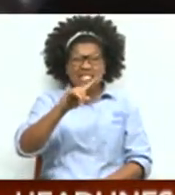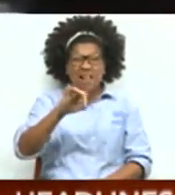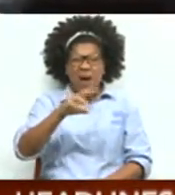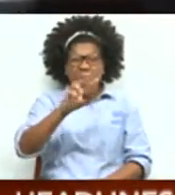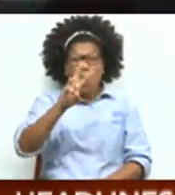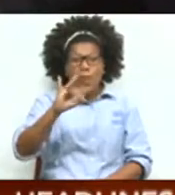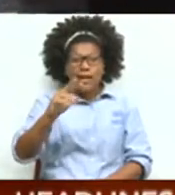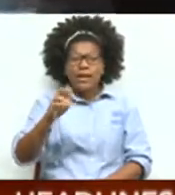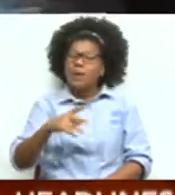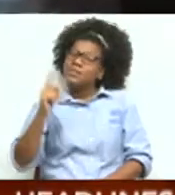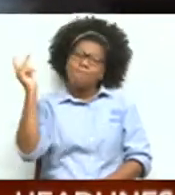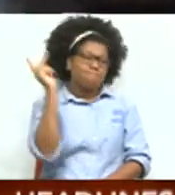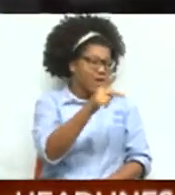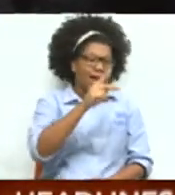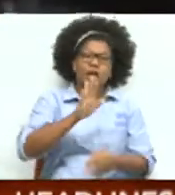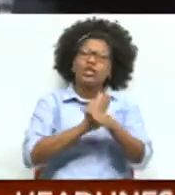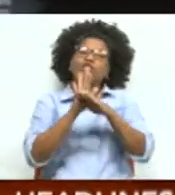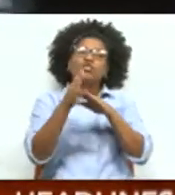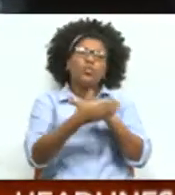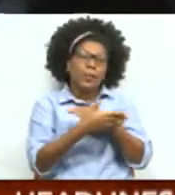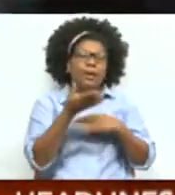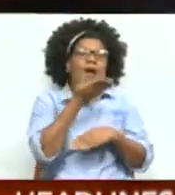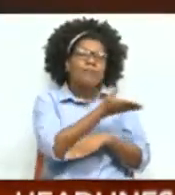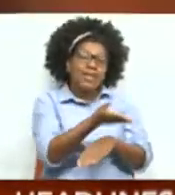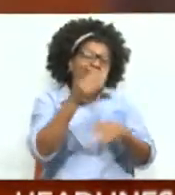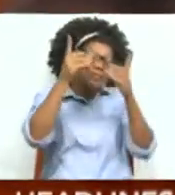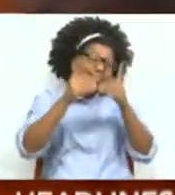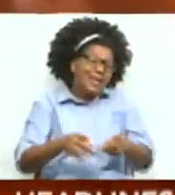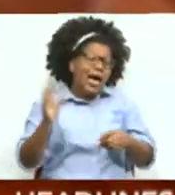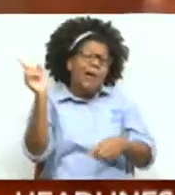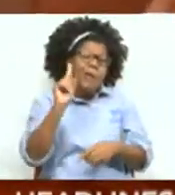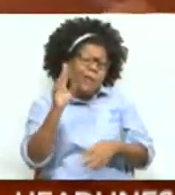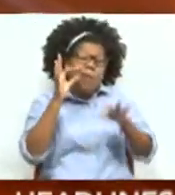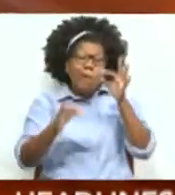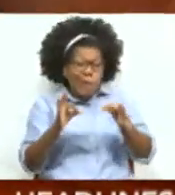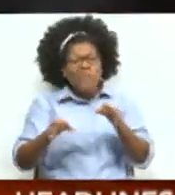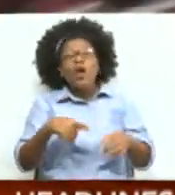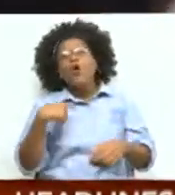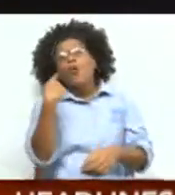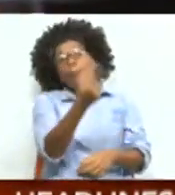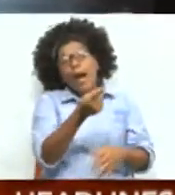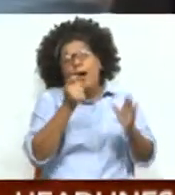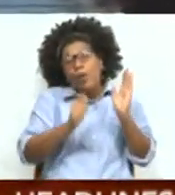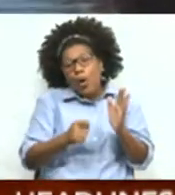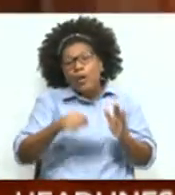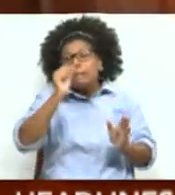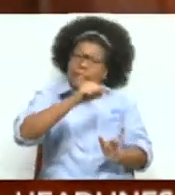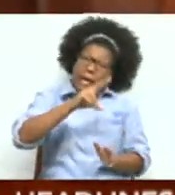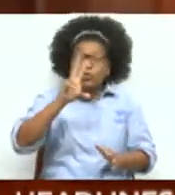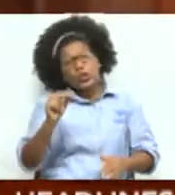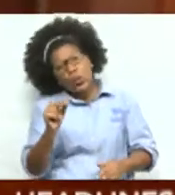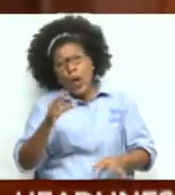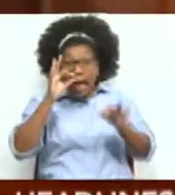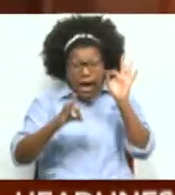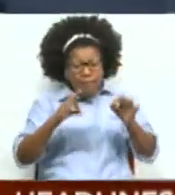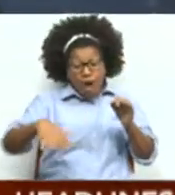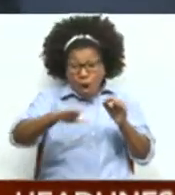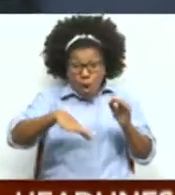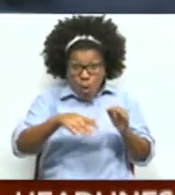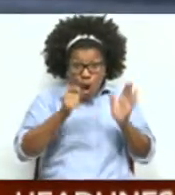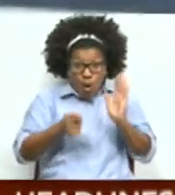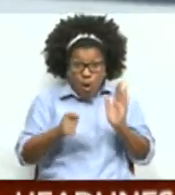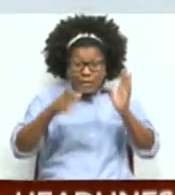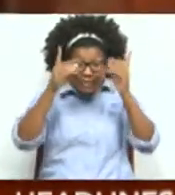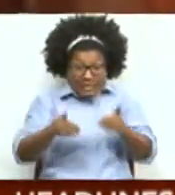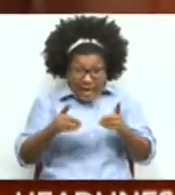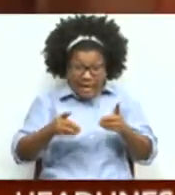of Appeal to decide whether there should be a retrial. If the lower court decides against a retrial, the four men who have been behind